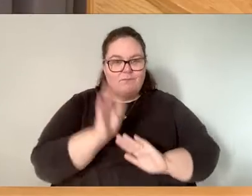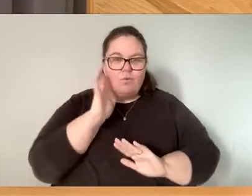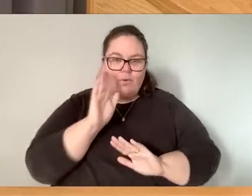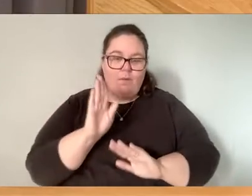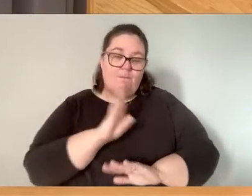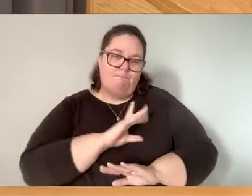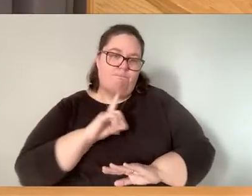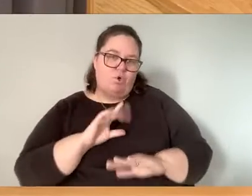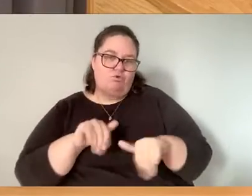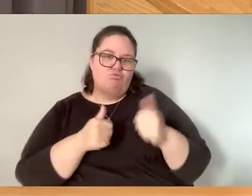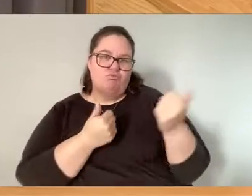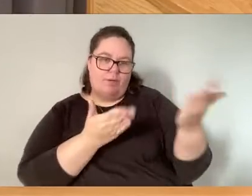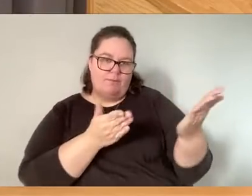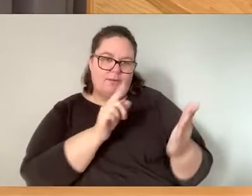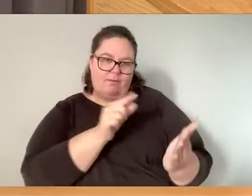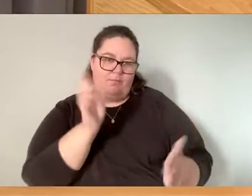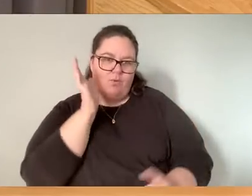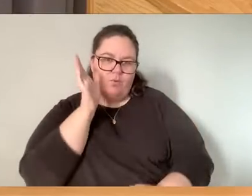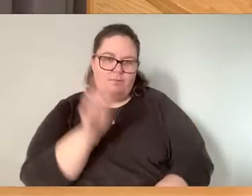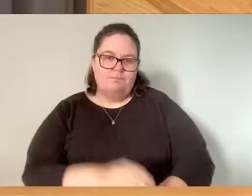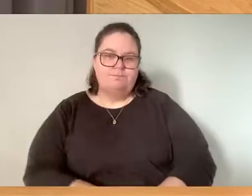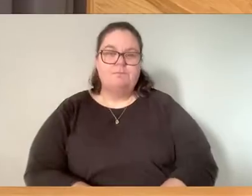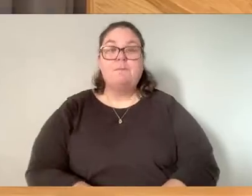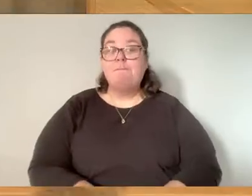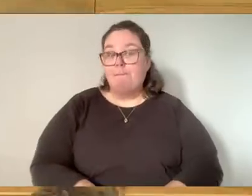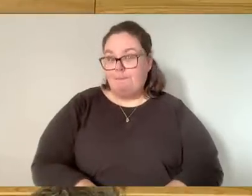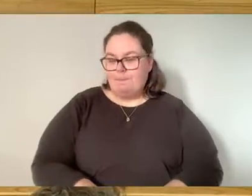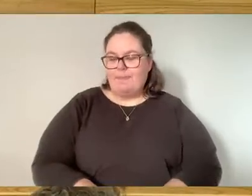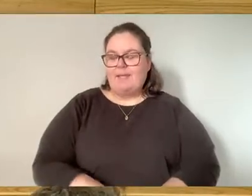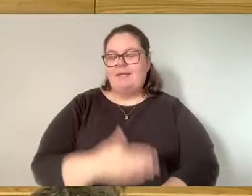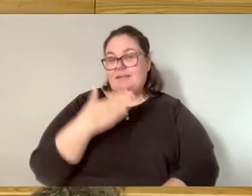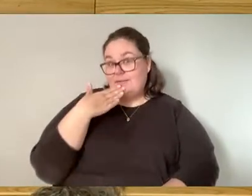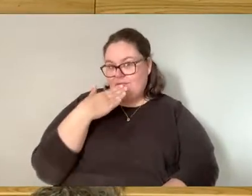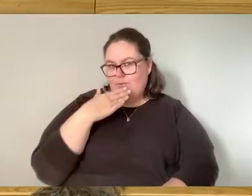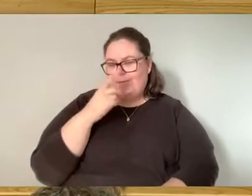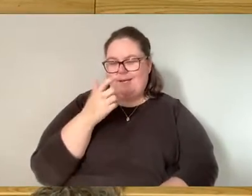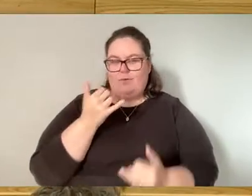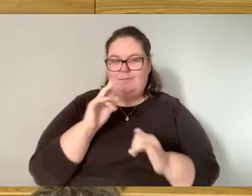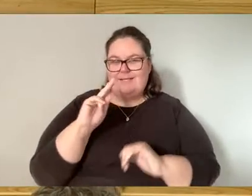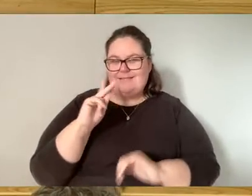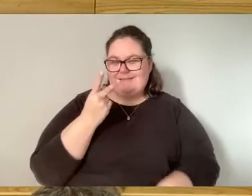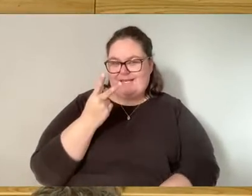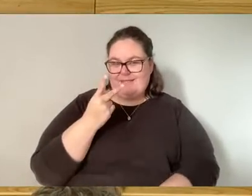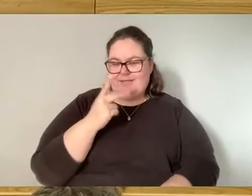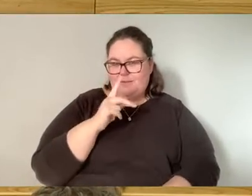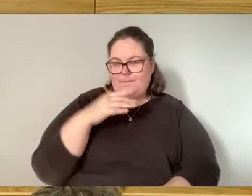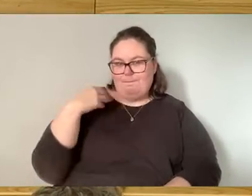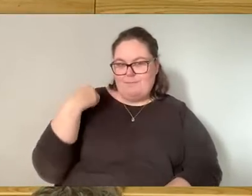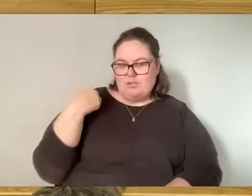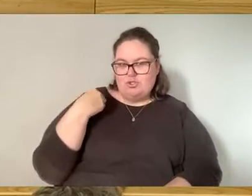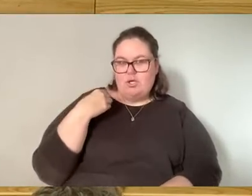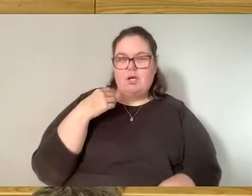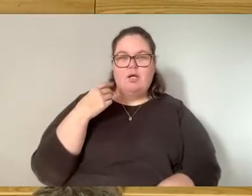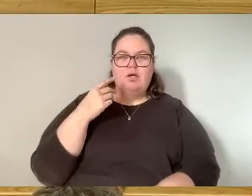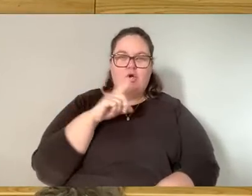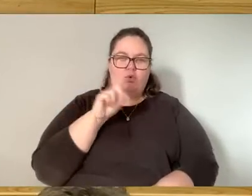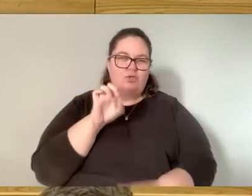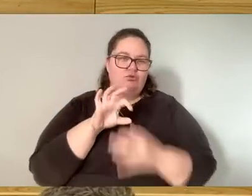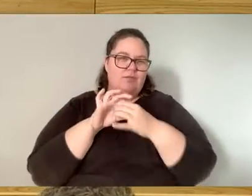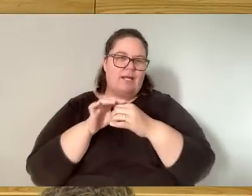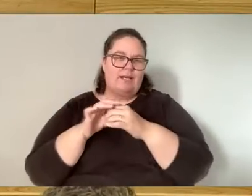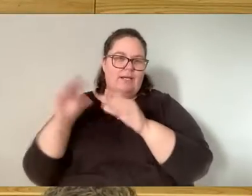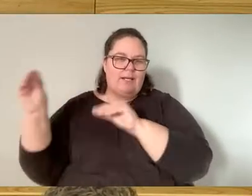recommending to government. And just very quickly here, Minister, I wanted to ask you, while I have you, about the immigration cuts that were announced by